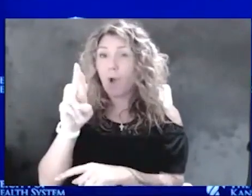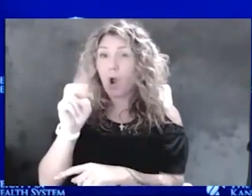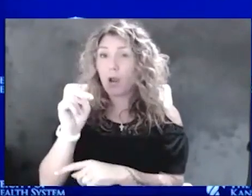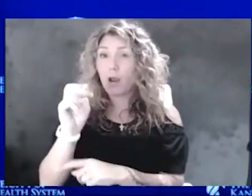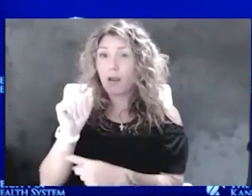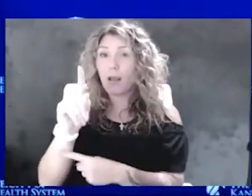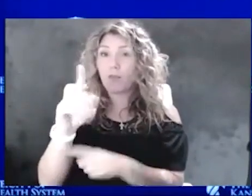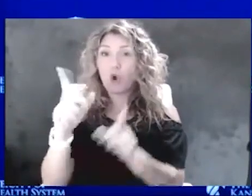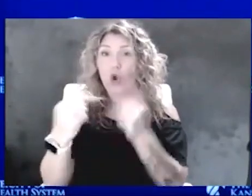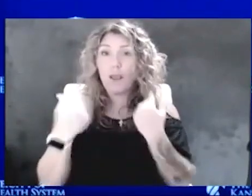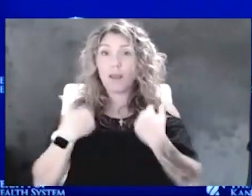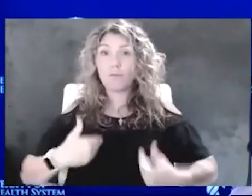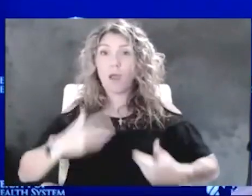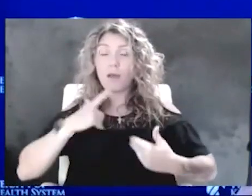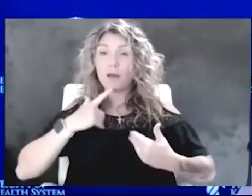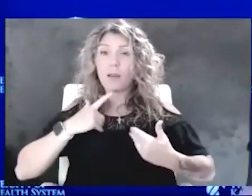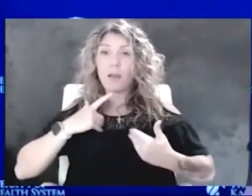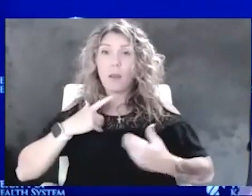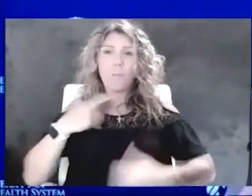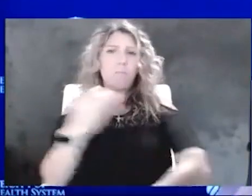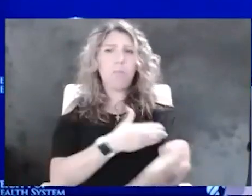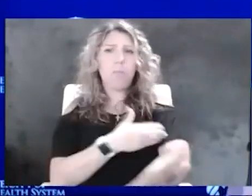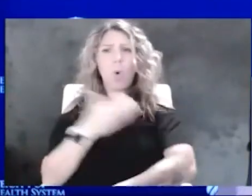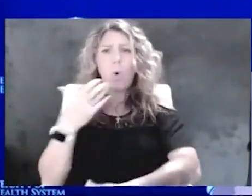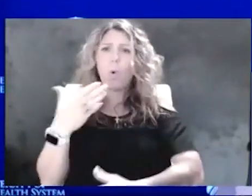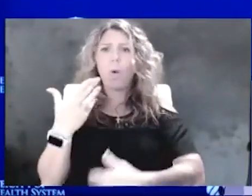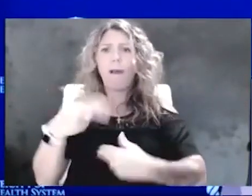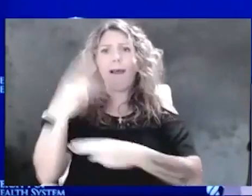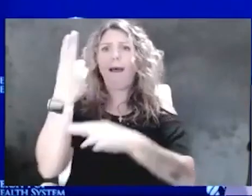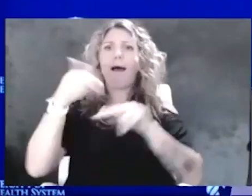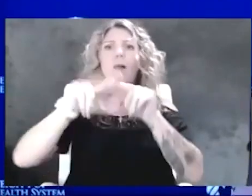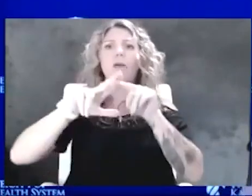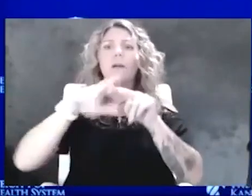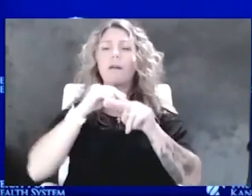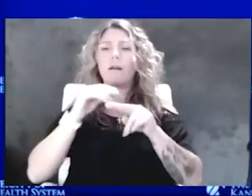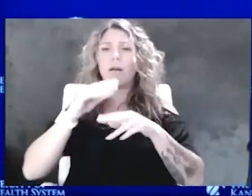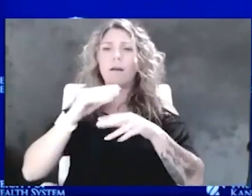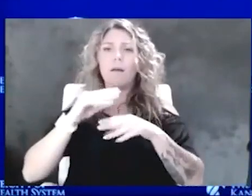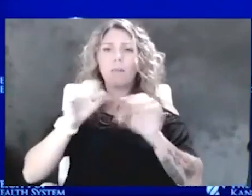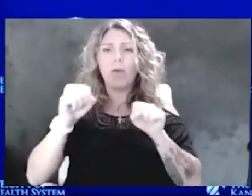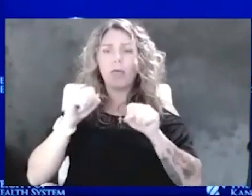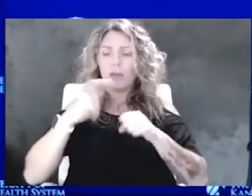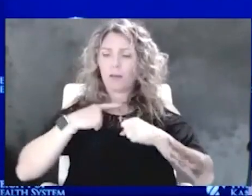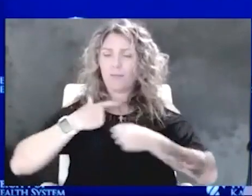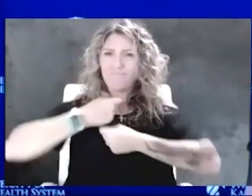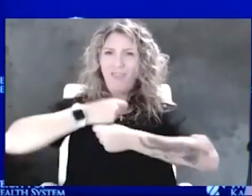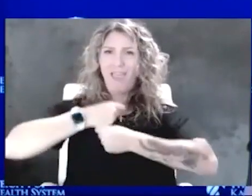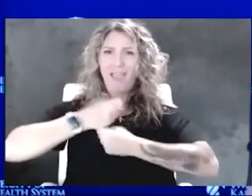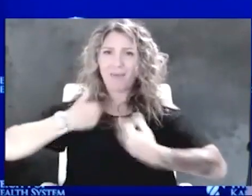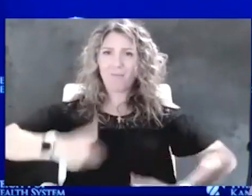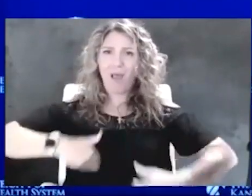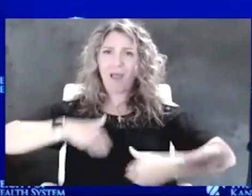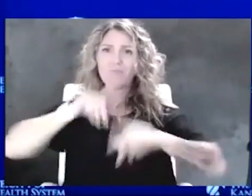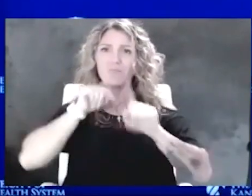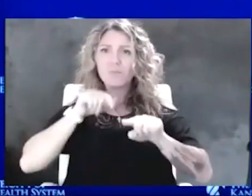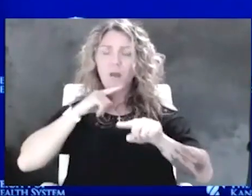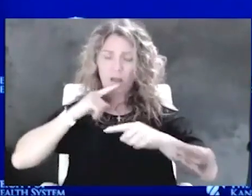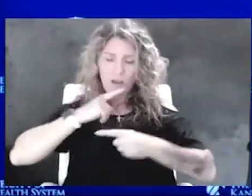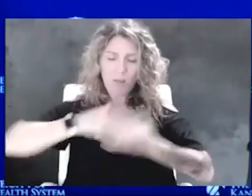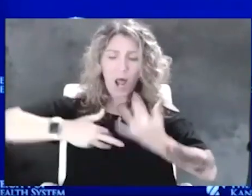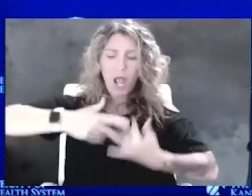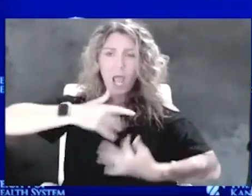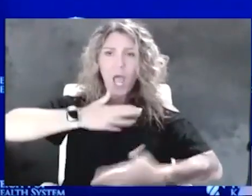boost. Their ability to generate that specific immune response even quicker is boosted as well.